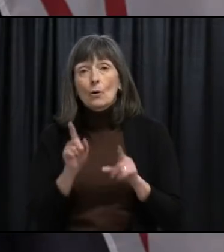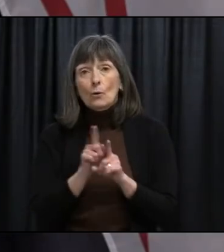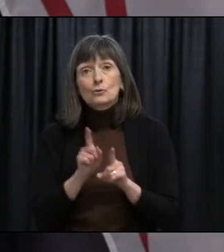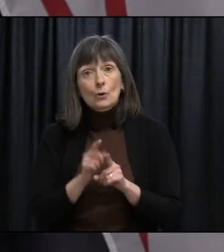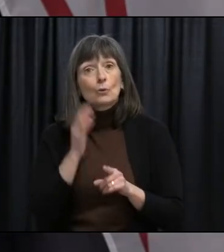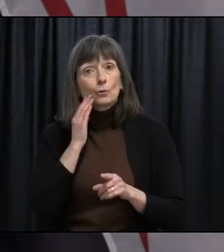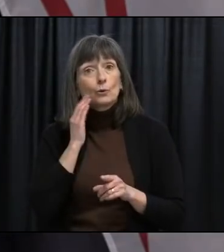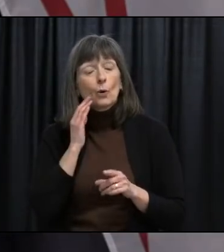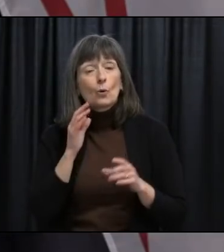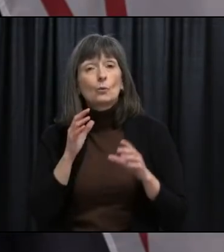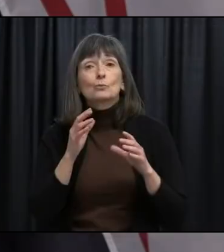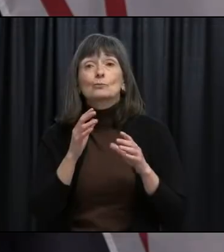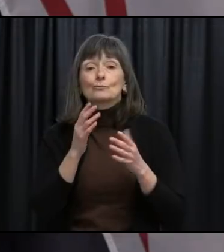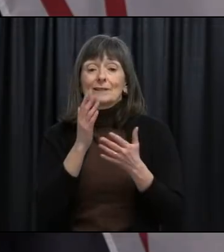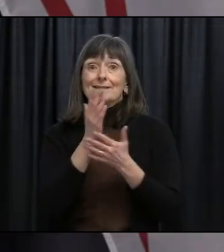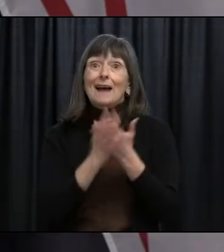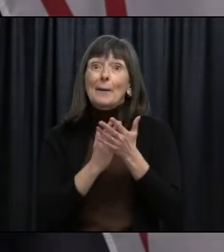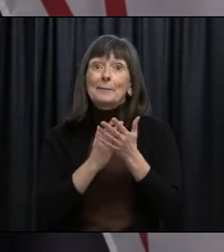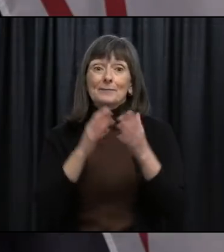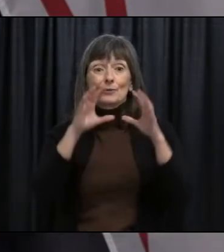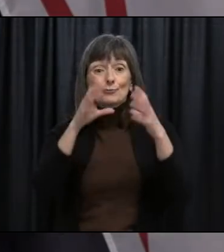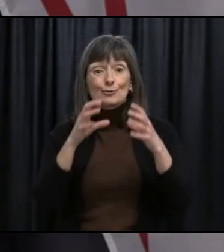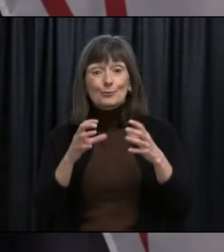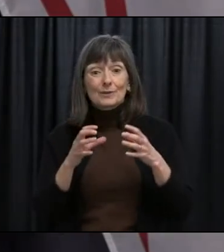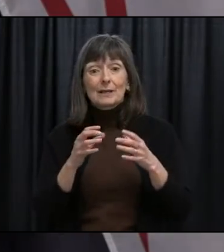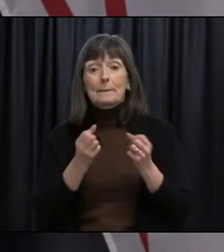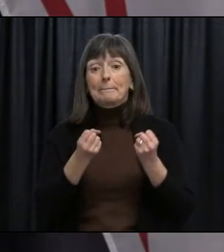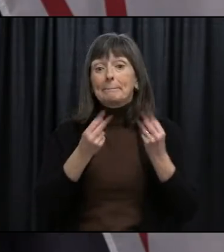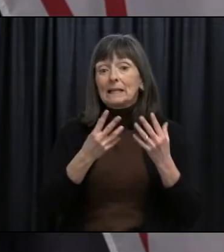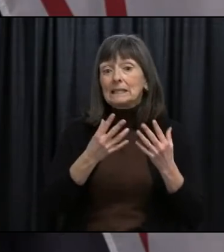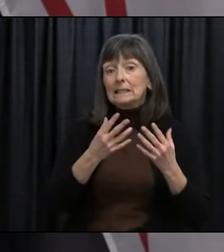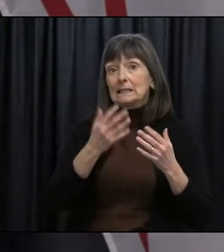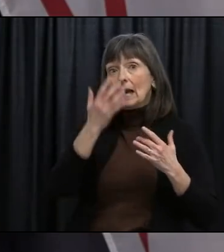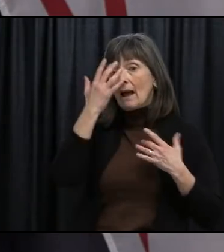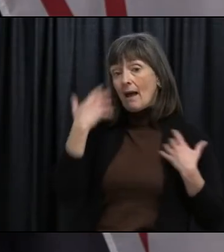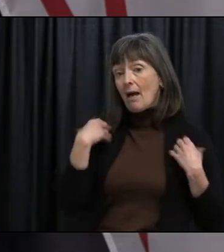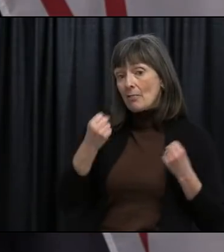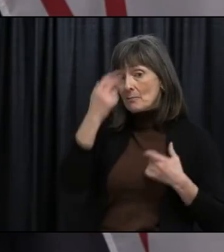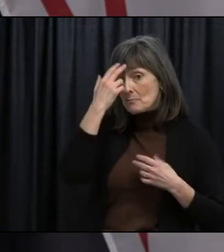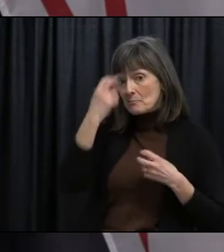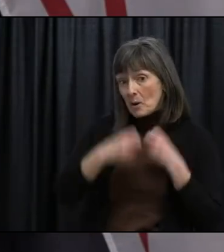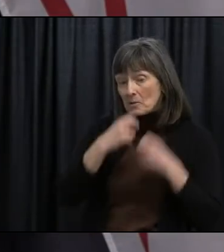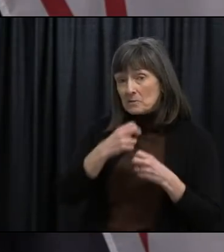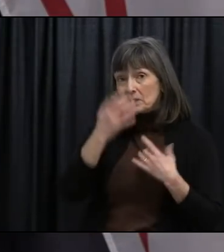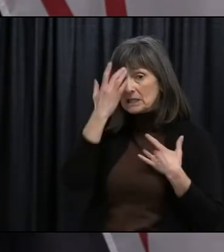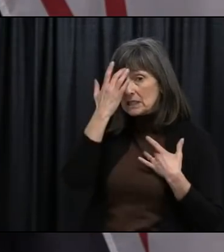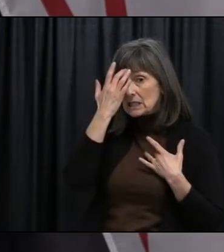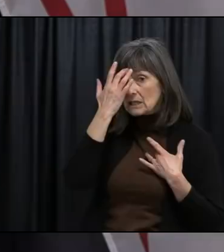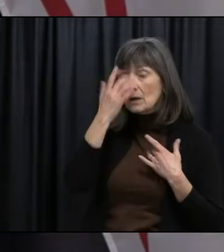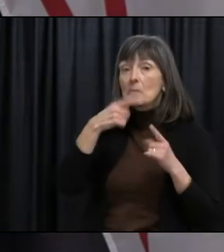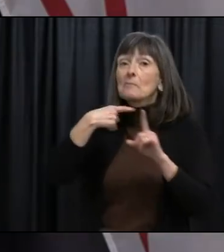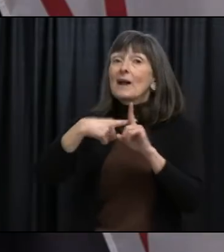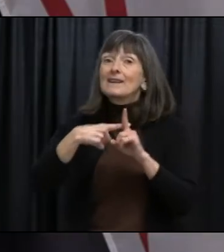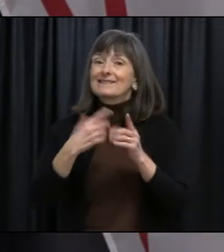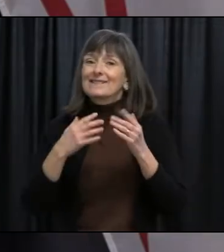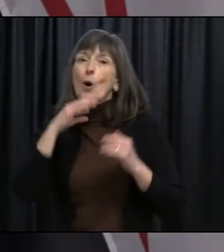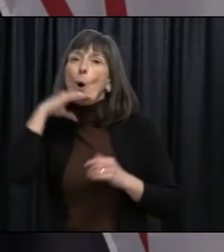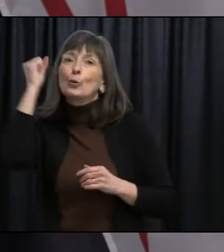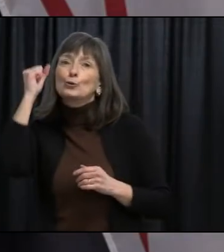categories will be captured by the age recommendations as well in phase 2.